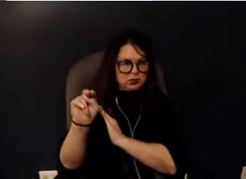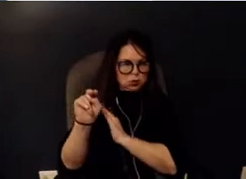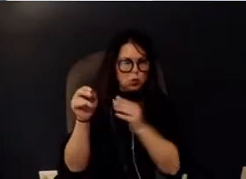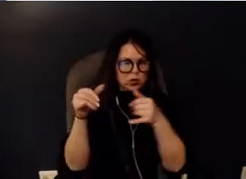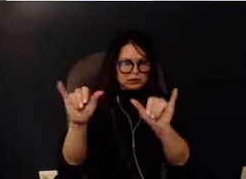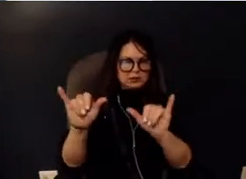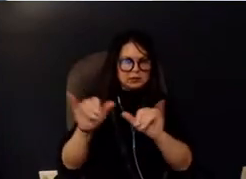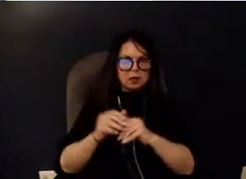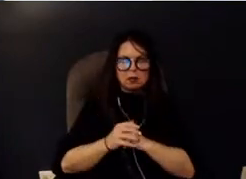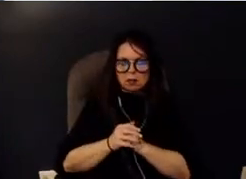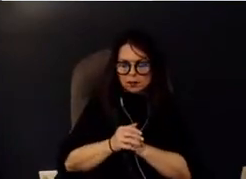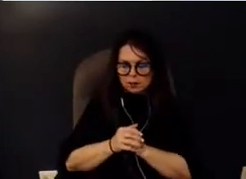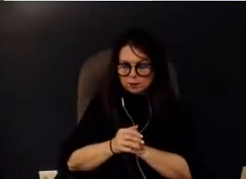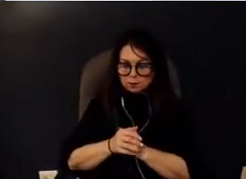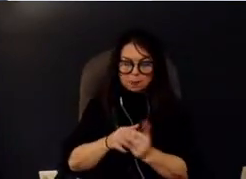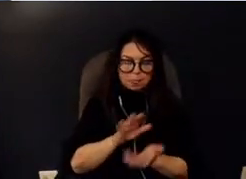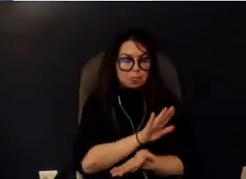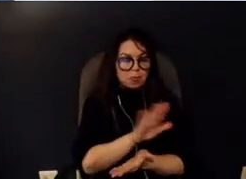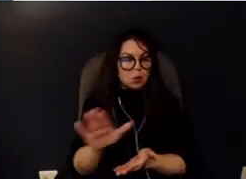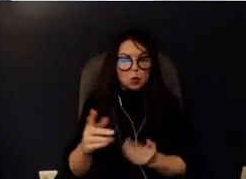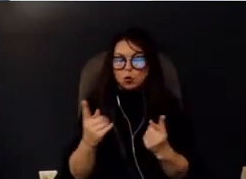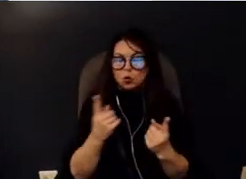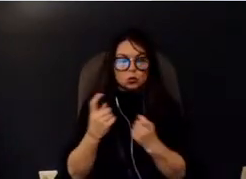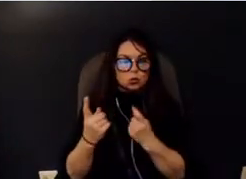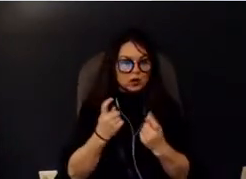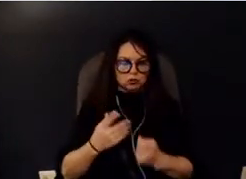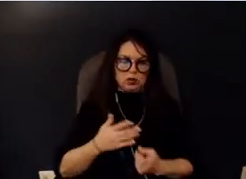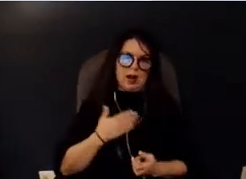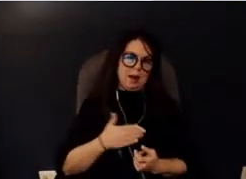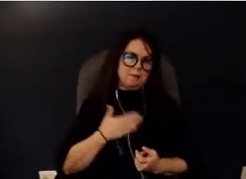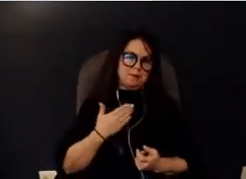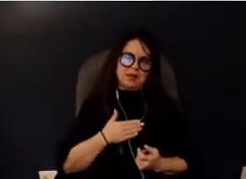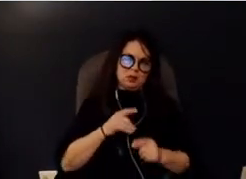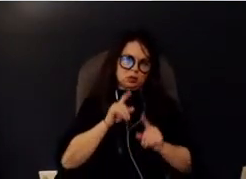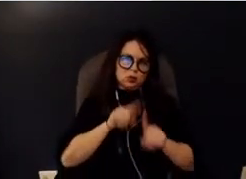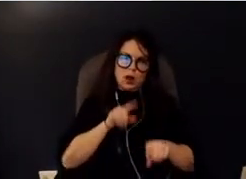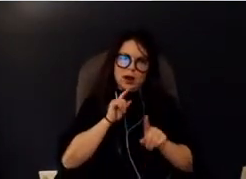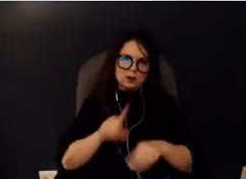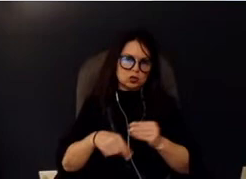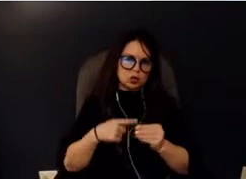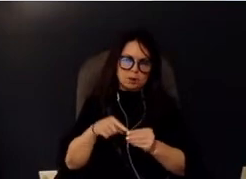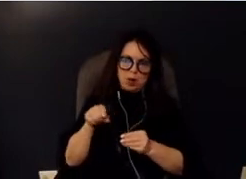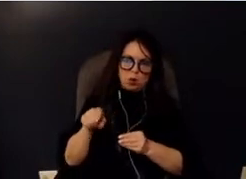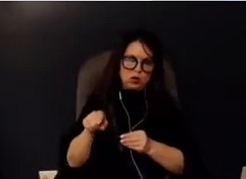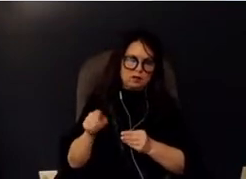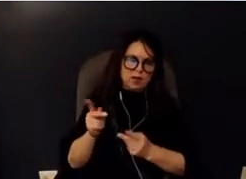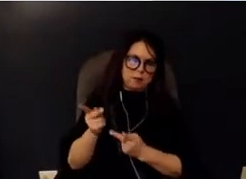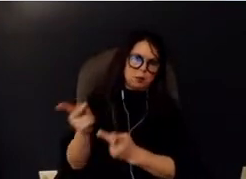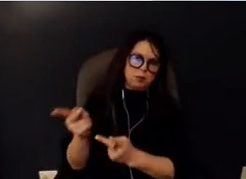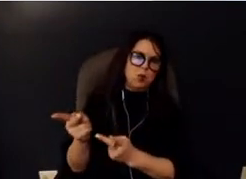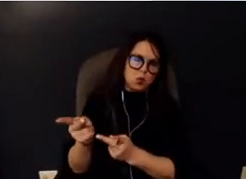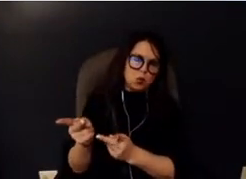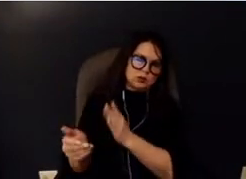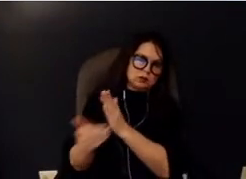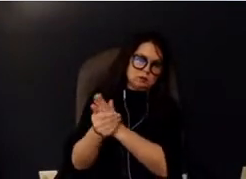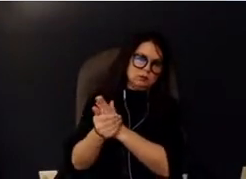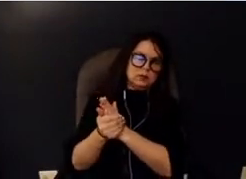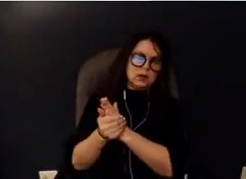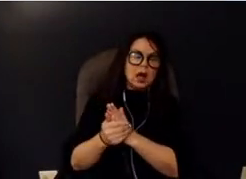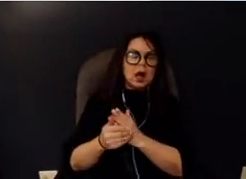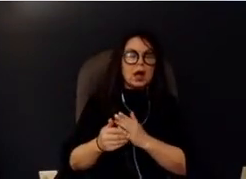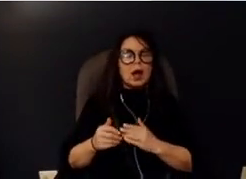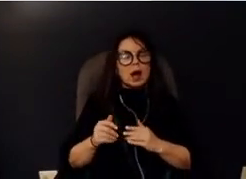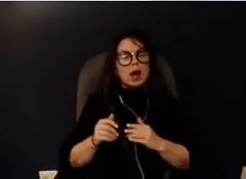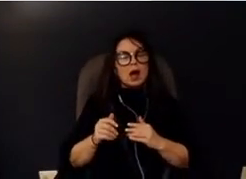other questions about this proposed amendment. I would like to make a couple of comments just to the effect that